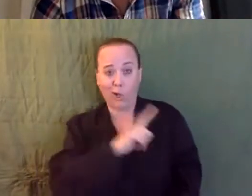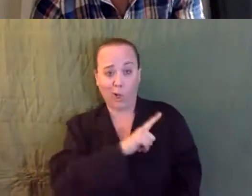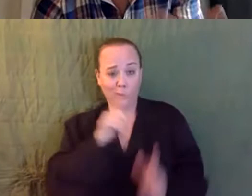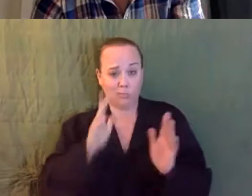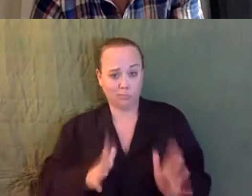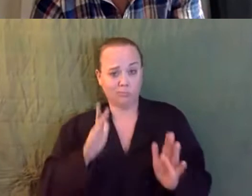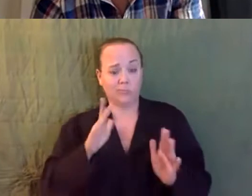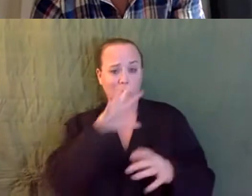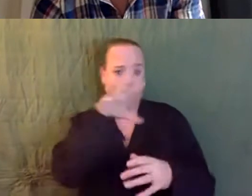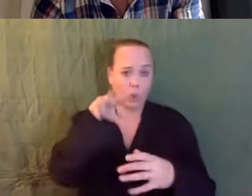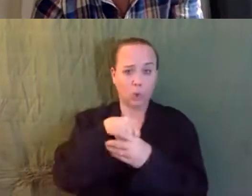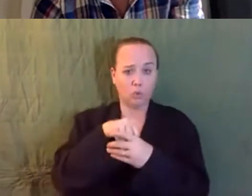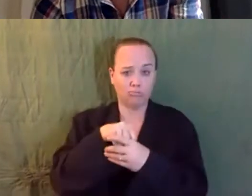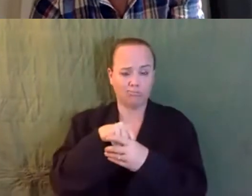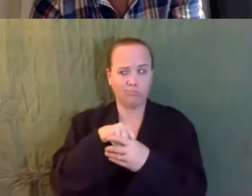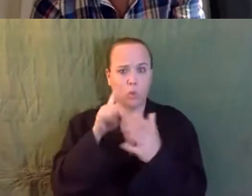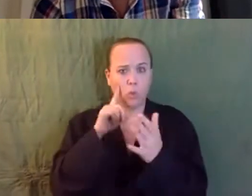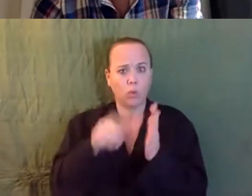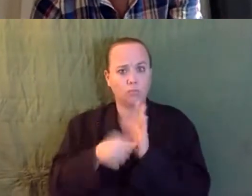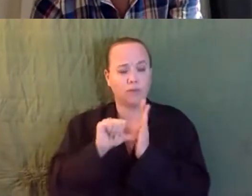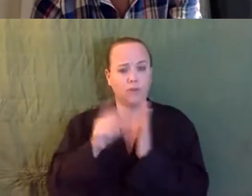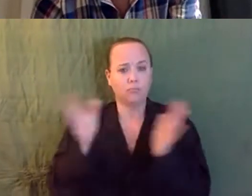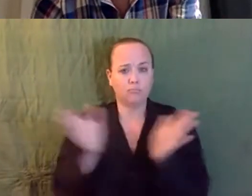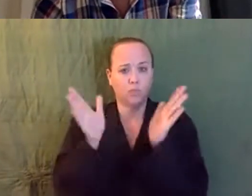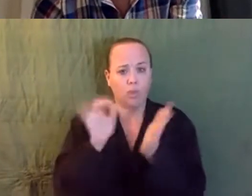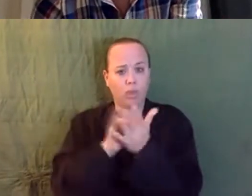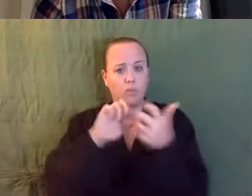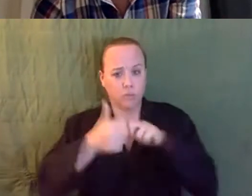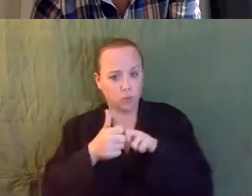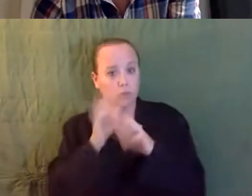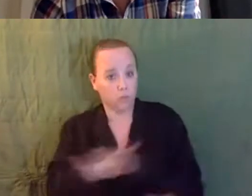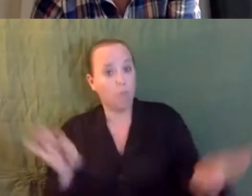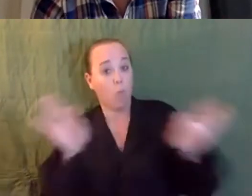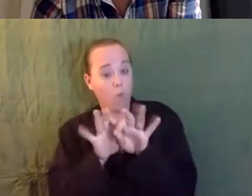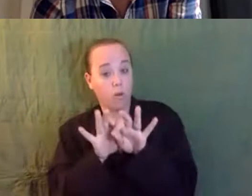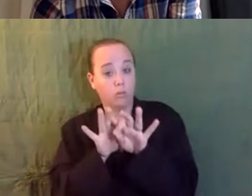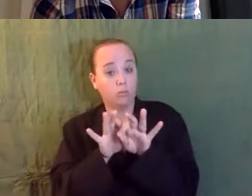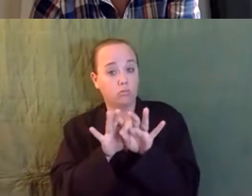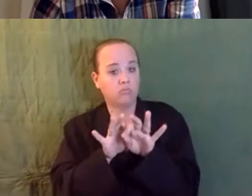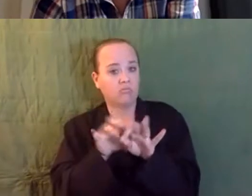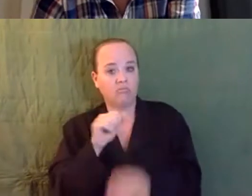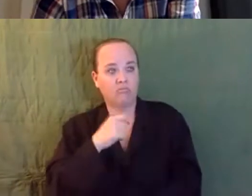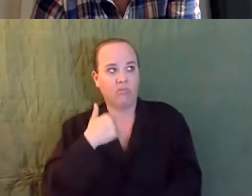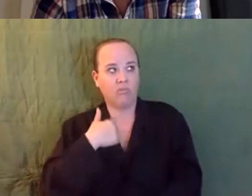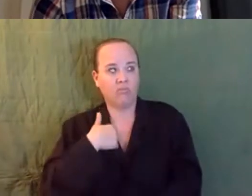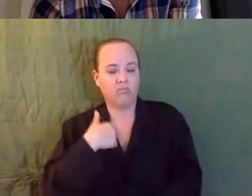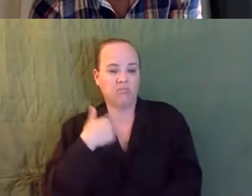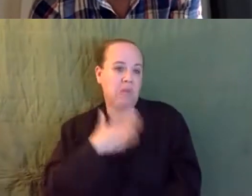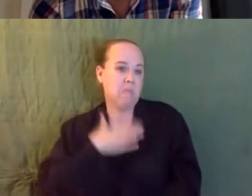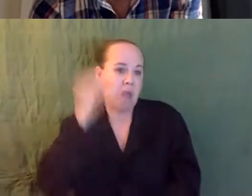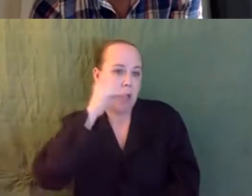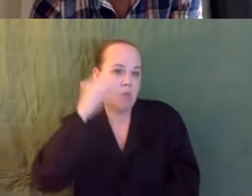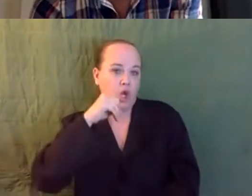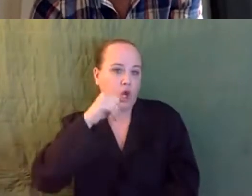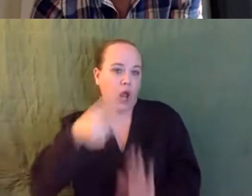start, highlighting these issues as important, which I don't feel have been highlighted